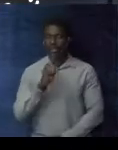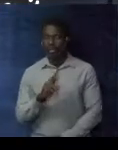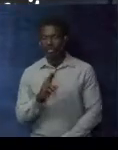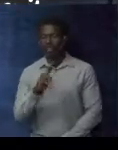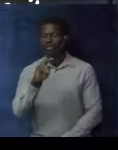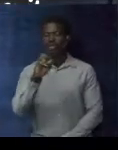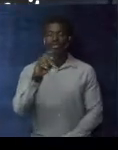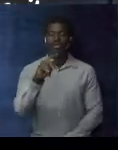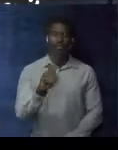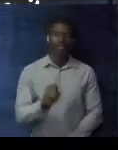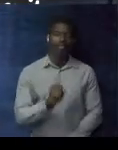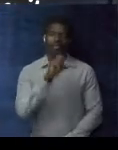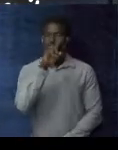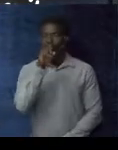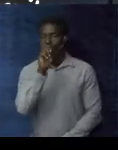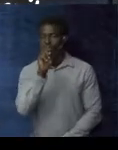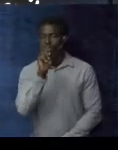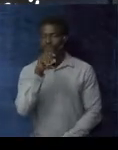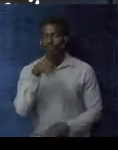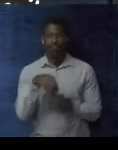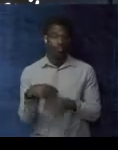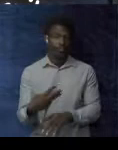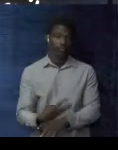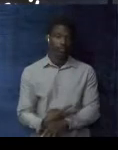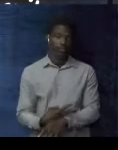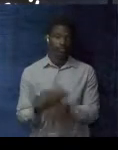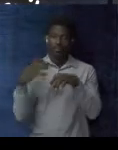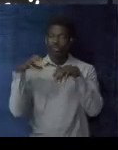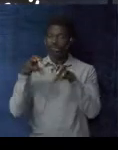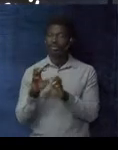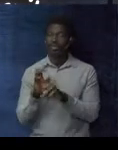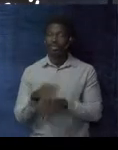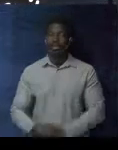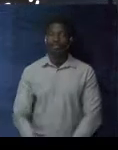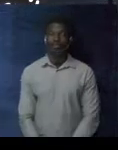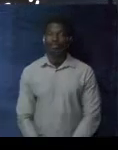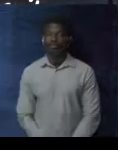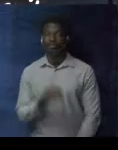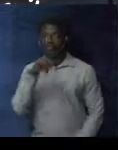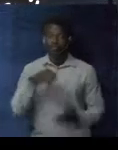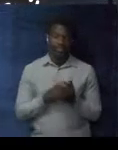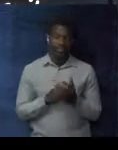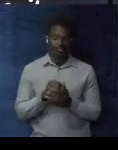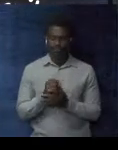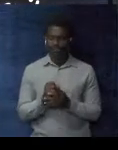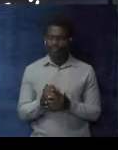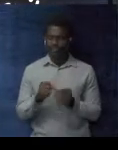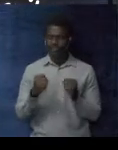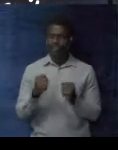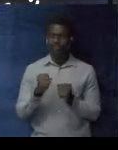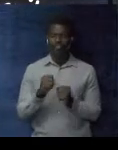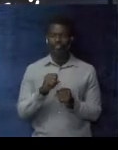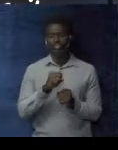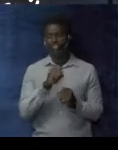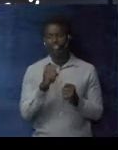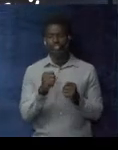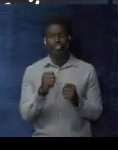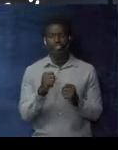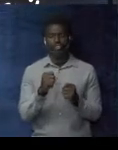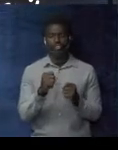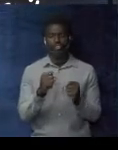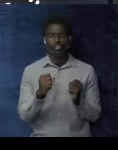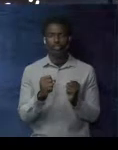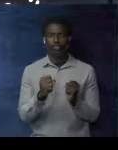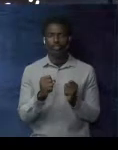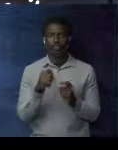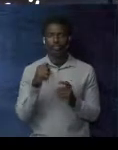What are nets? What are nets in the mathematics class? Is it solid shapes that can be folded